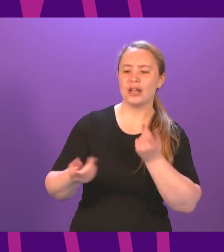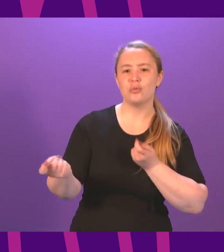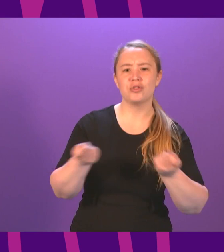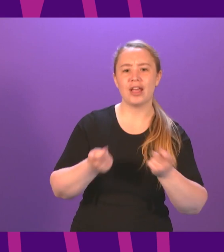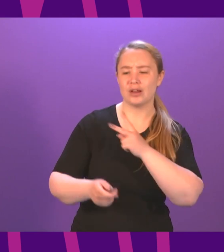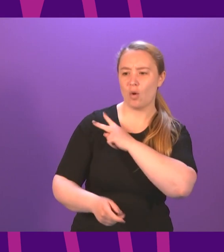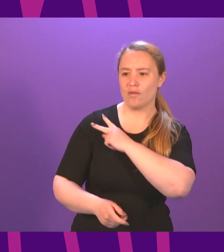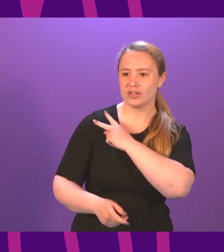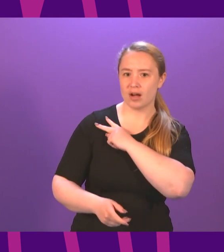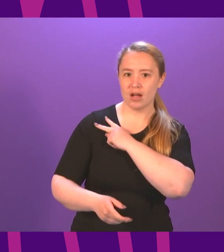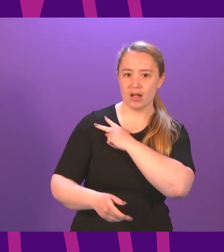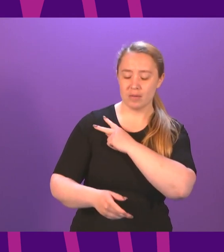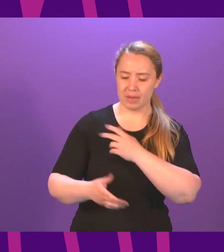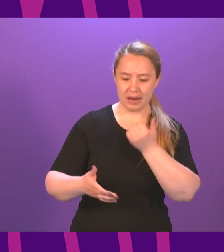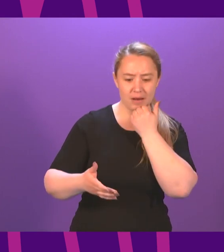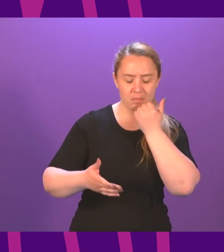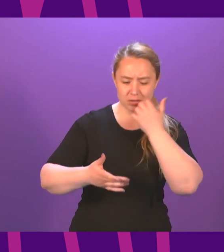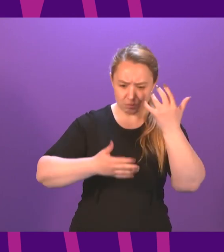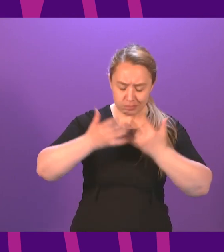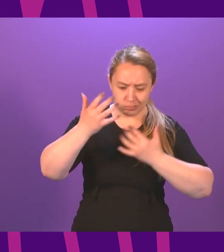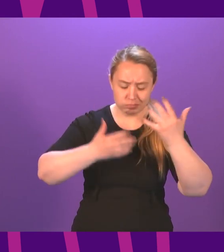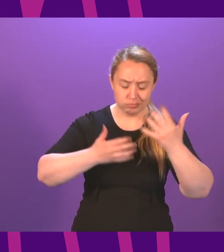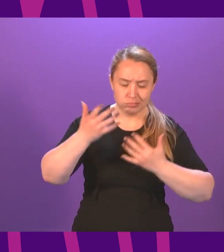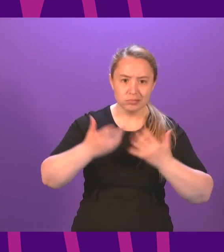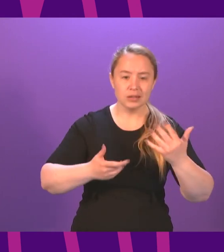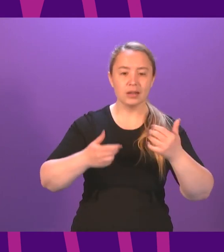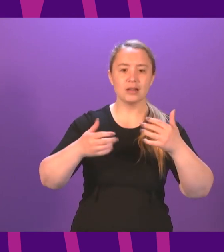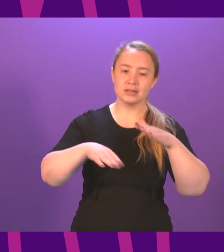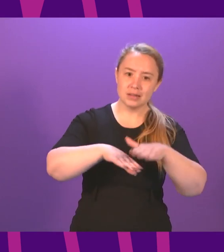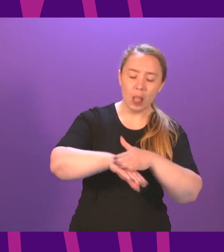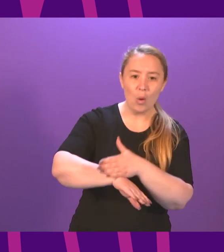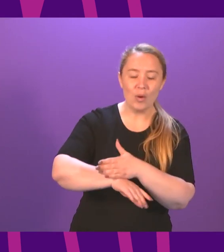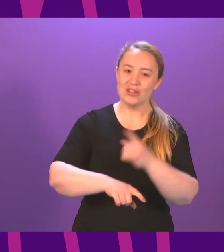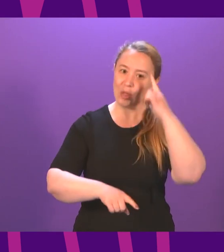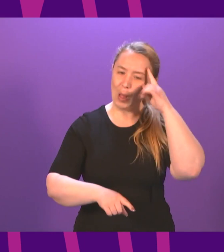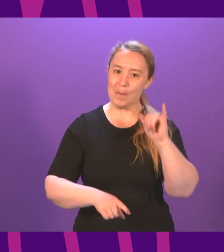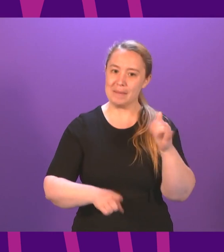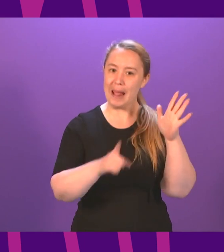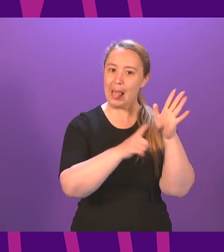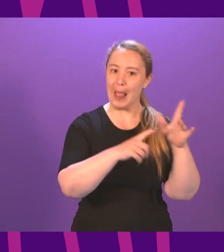the verification took so long, if the Liberal Democrats were maybe calling for a recount to save their deposit.